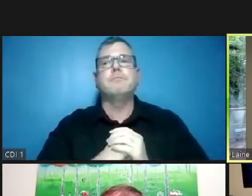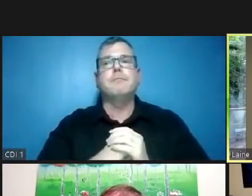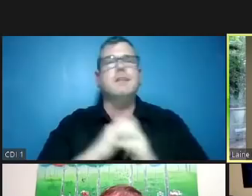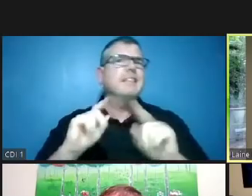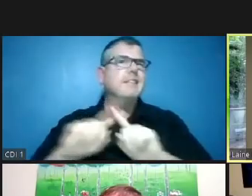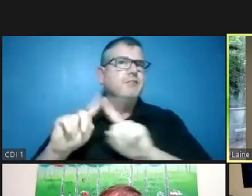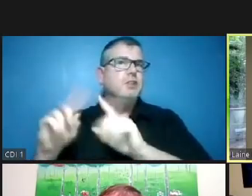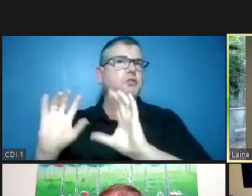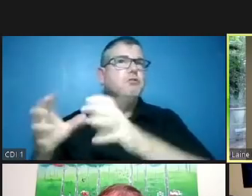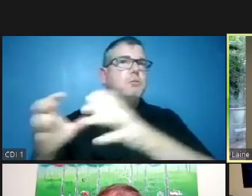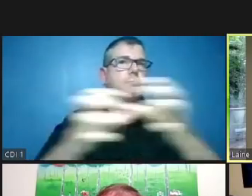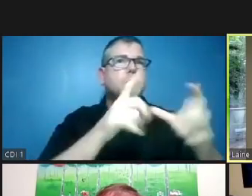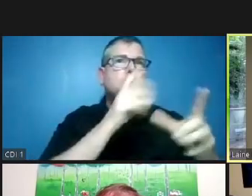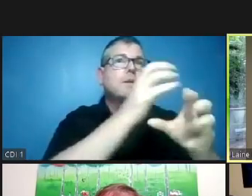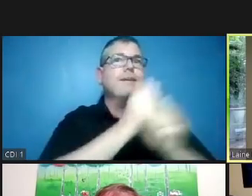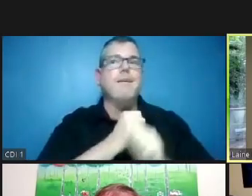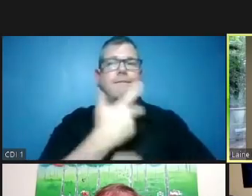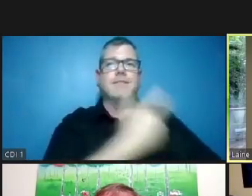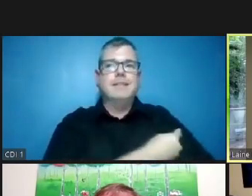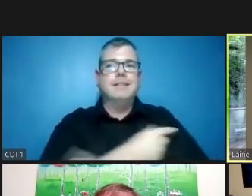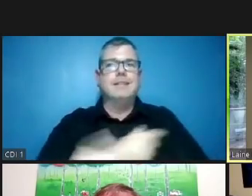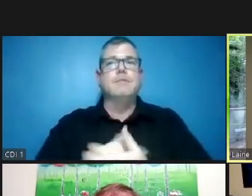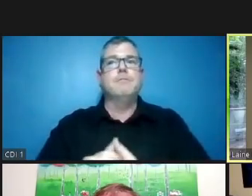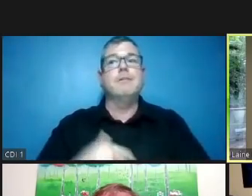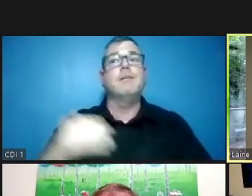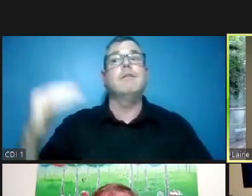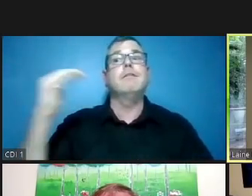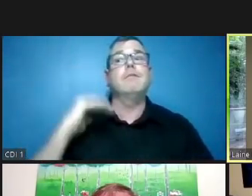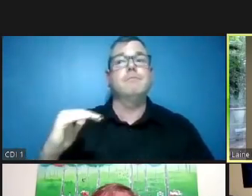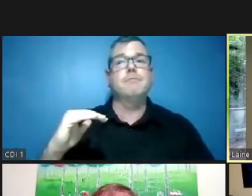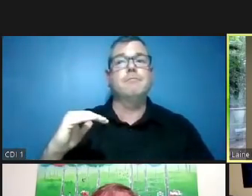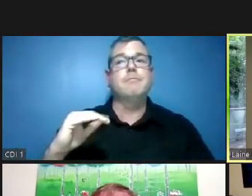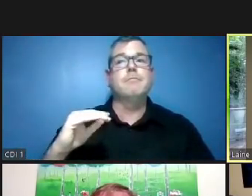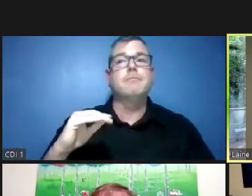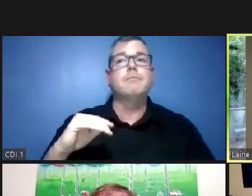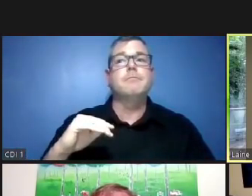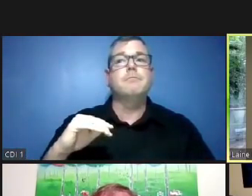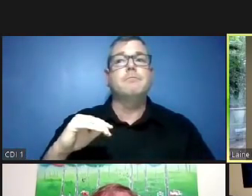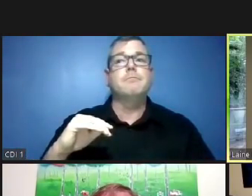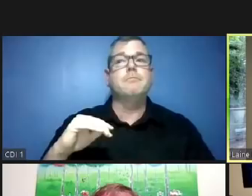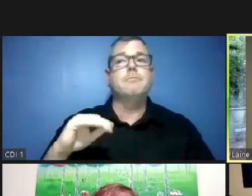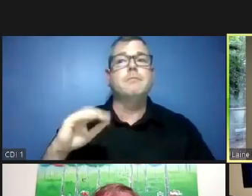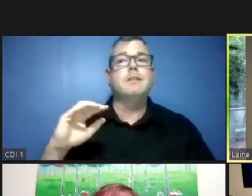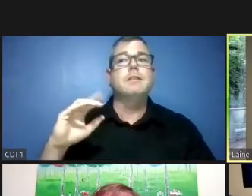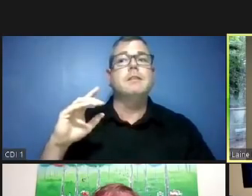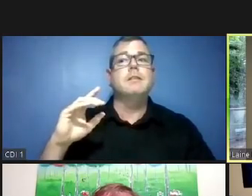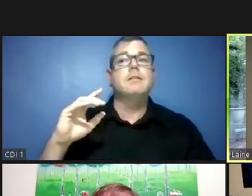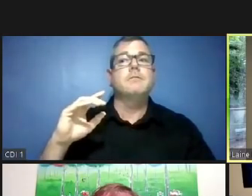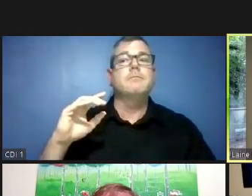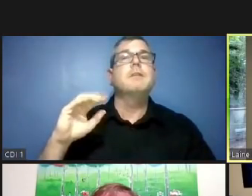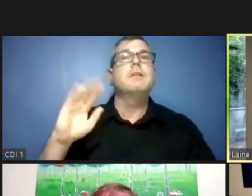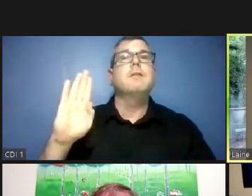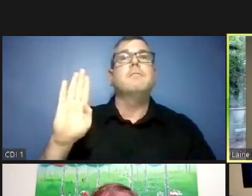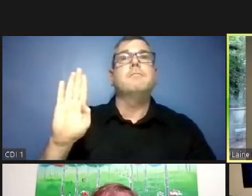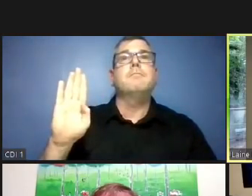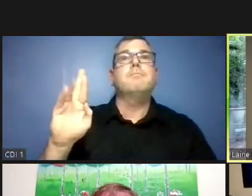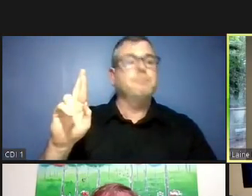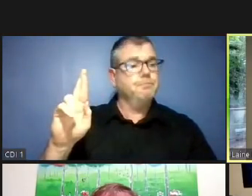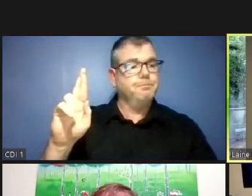Benita McLaren, Director of Marin Health and Human Services, will join us to talk a little bit more about